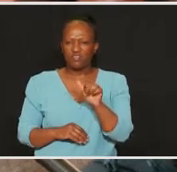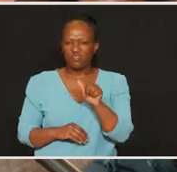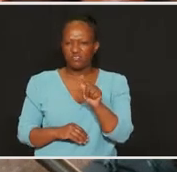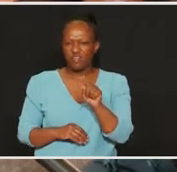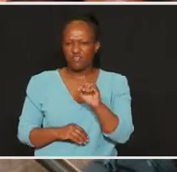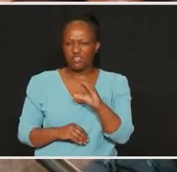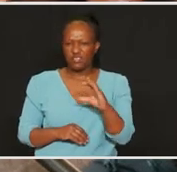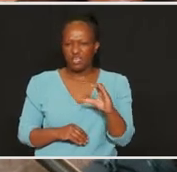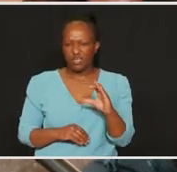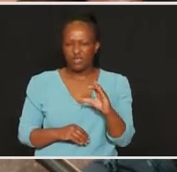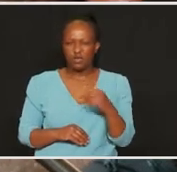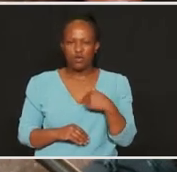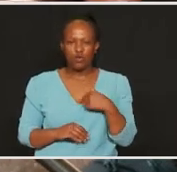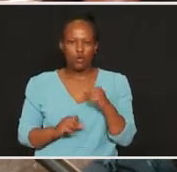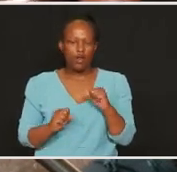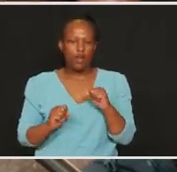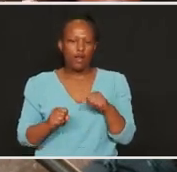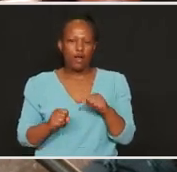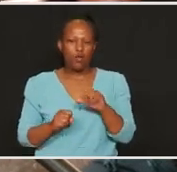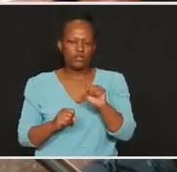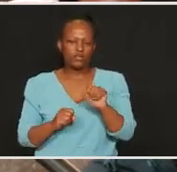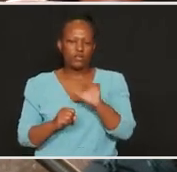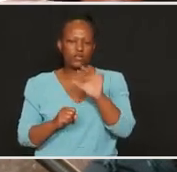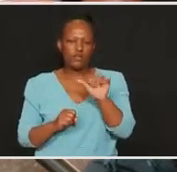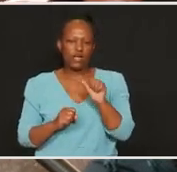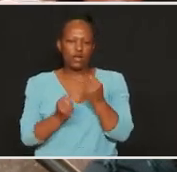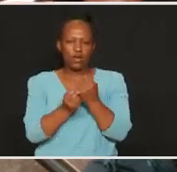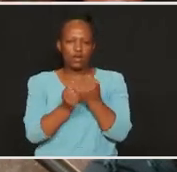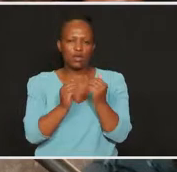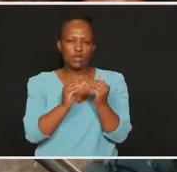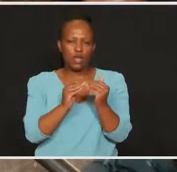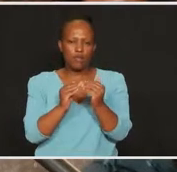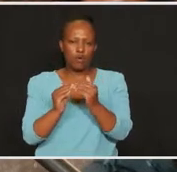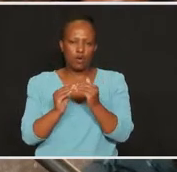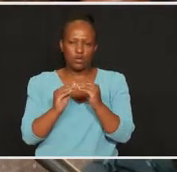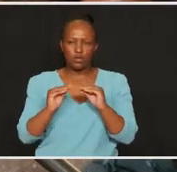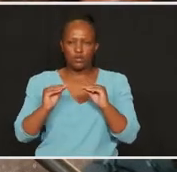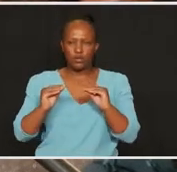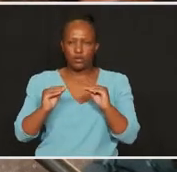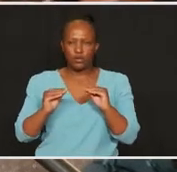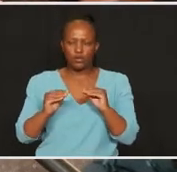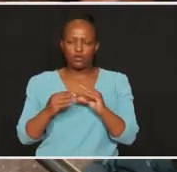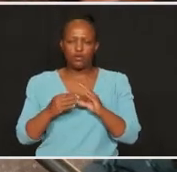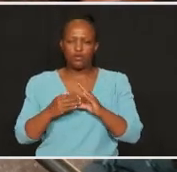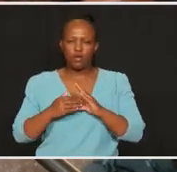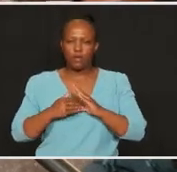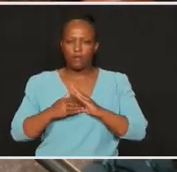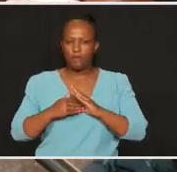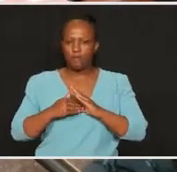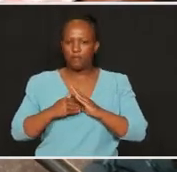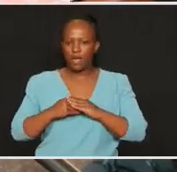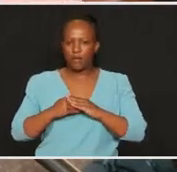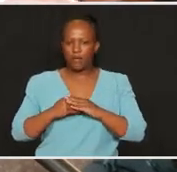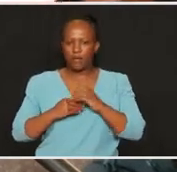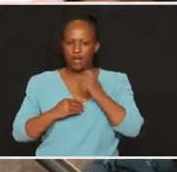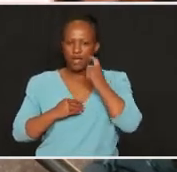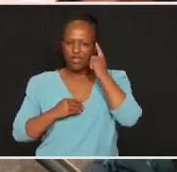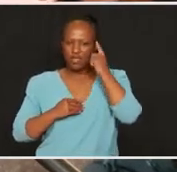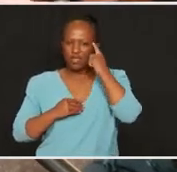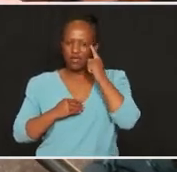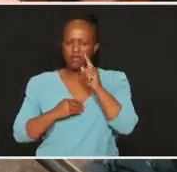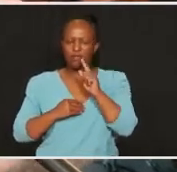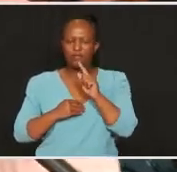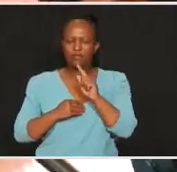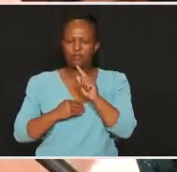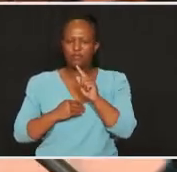to have a South African Democratic education community I'm also a member of the international Think Tank free which stands for full human rights